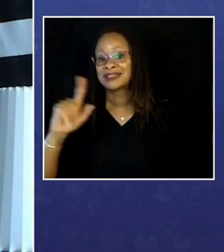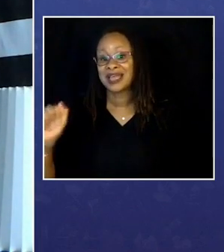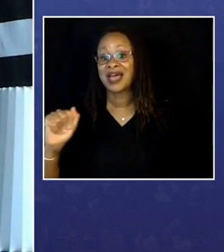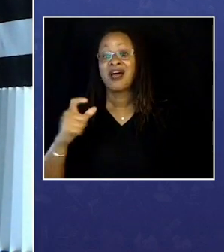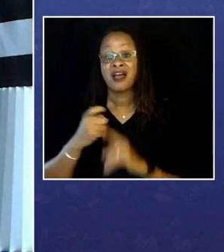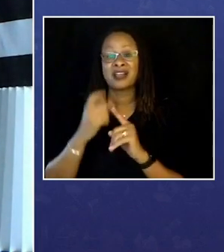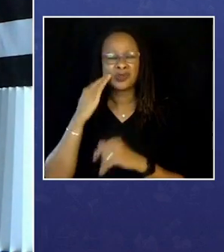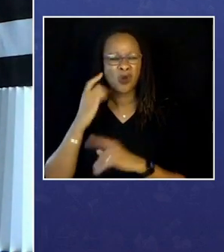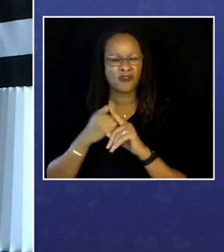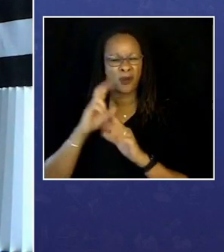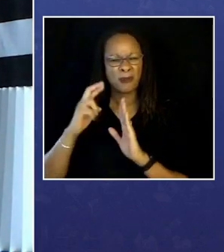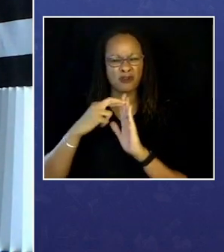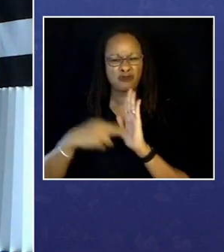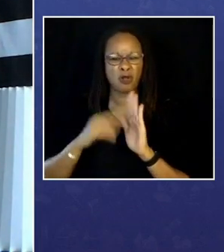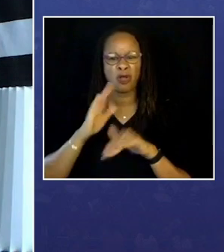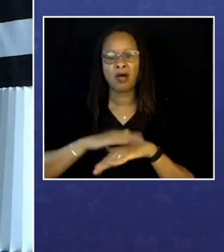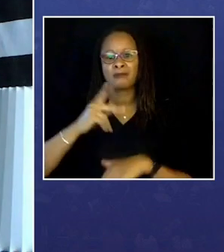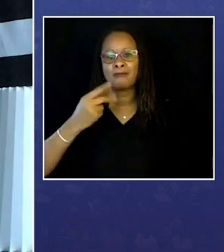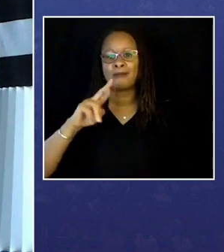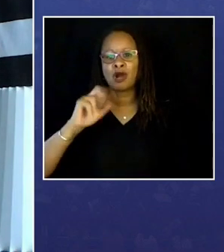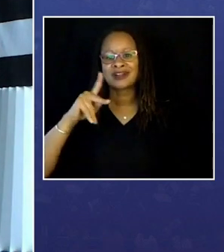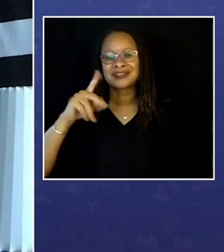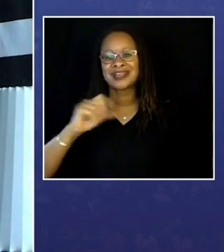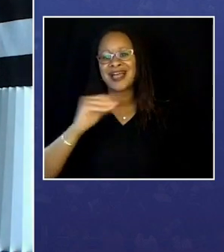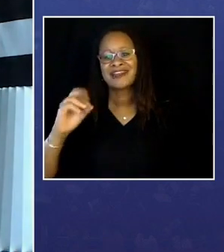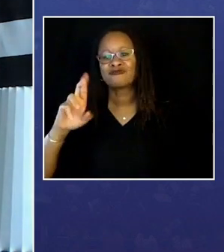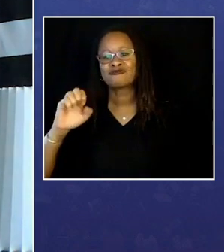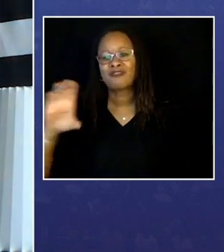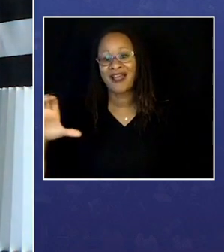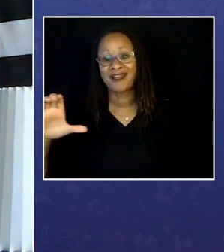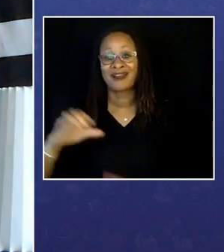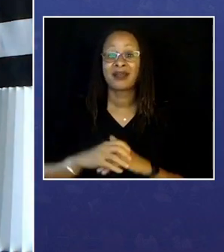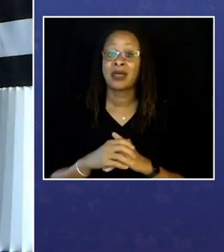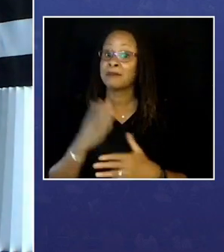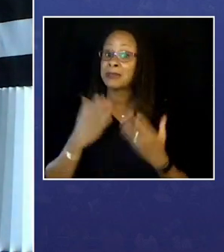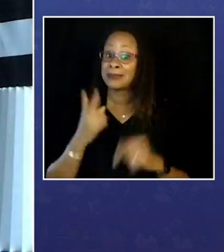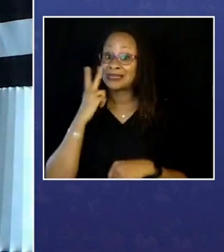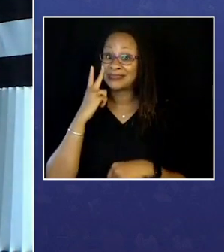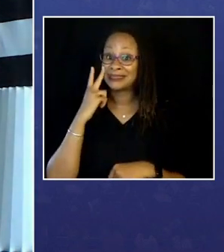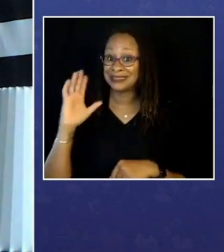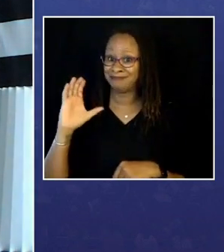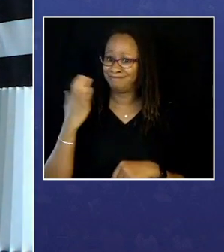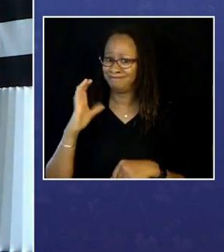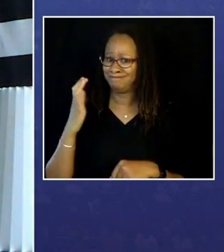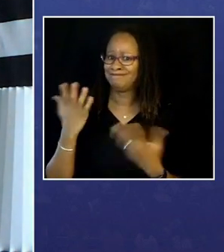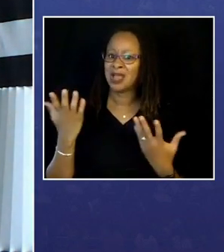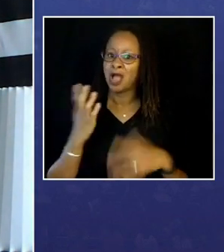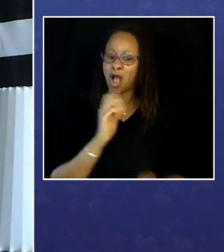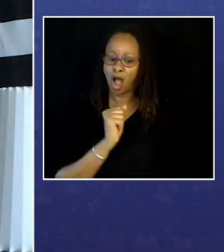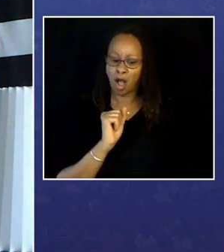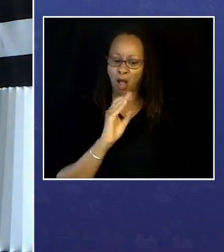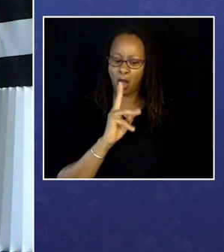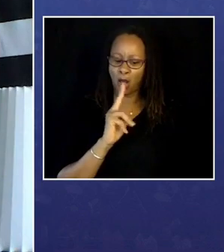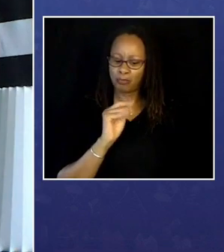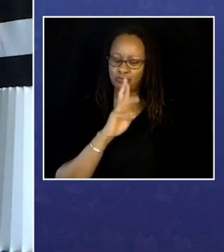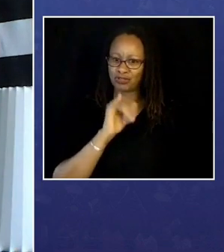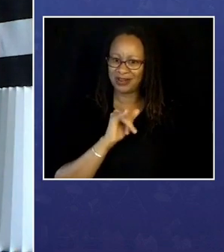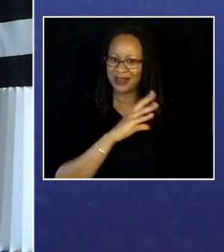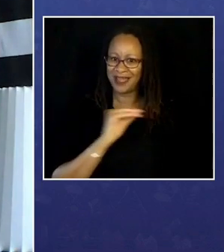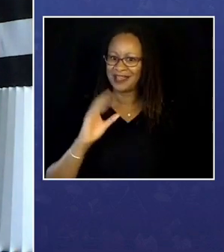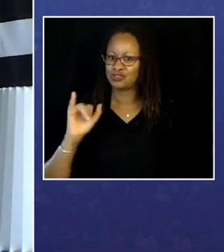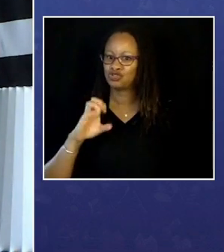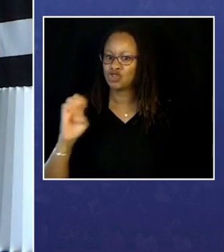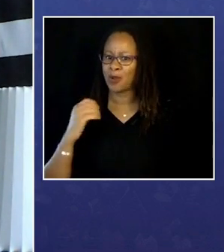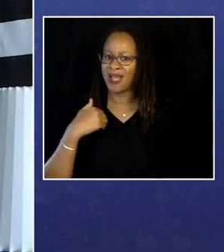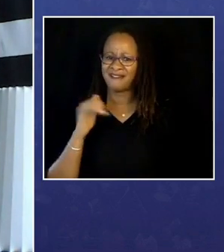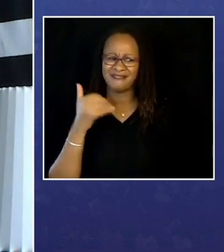role on Parks and Recreation. Now, it may not seem like it, but Aubrey and Joe Biden have a lot in